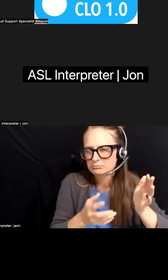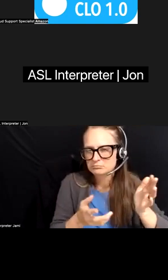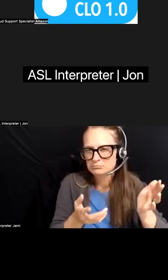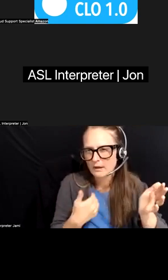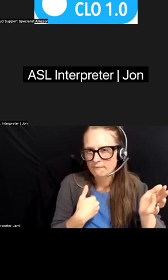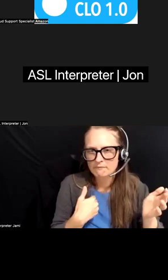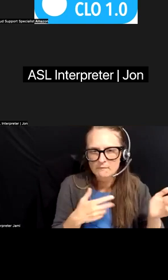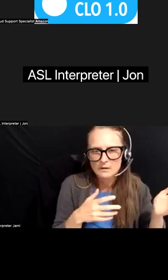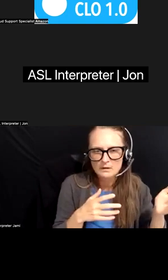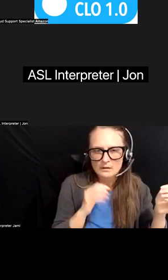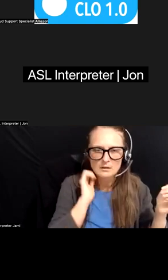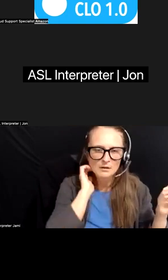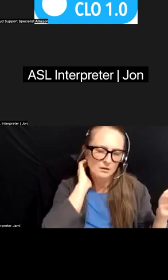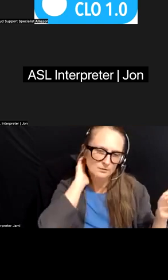little